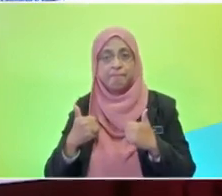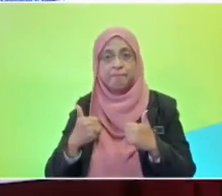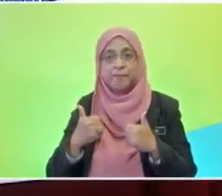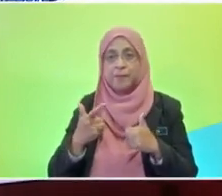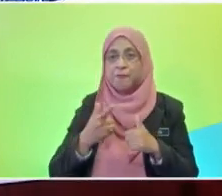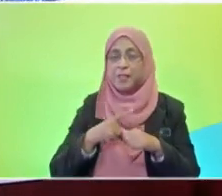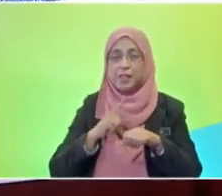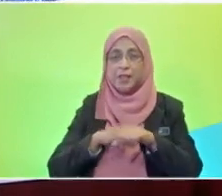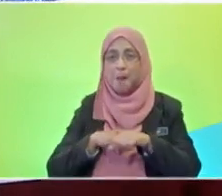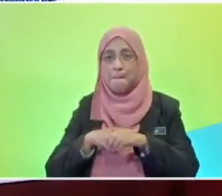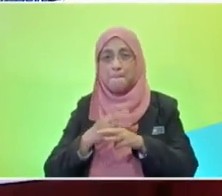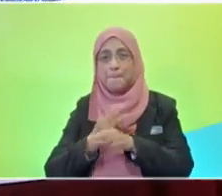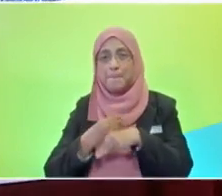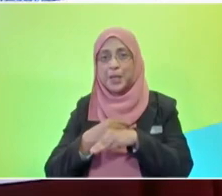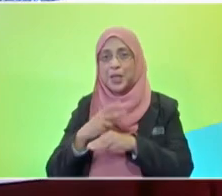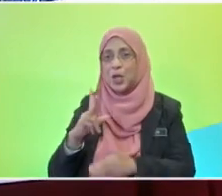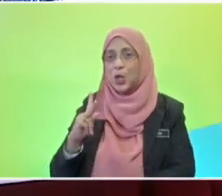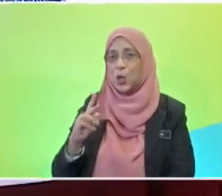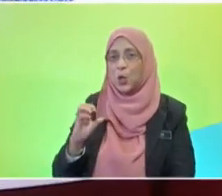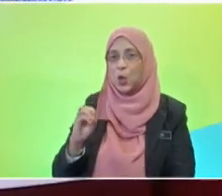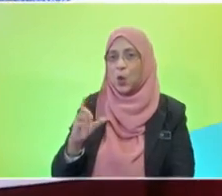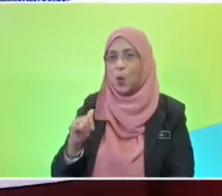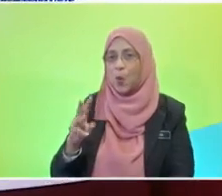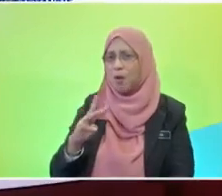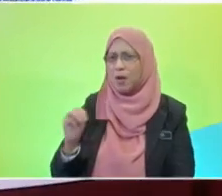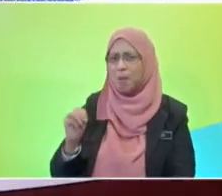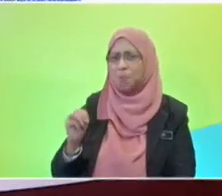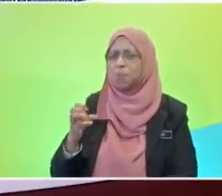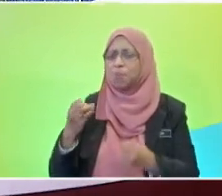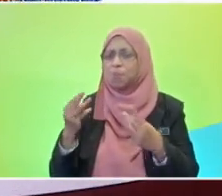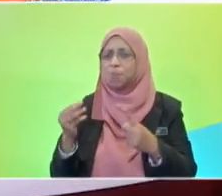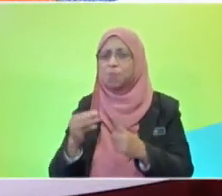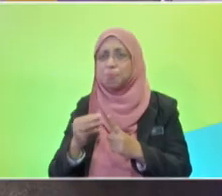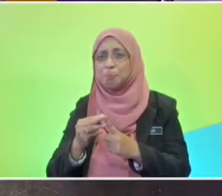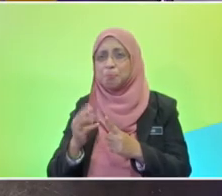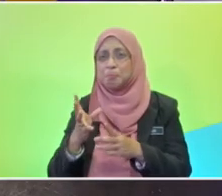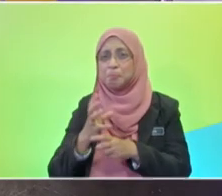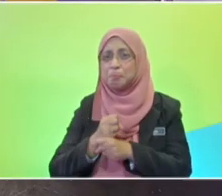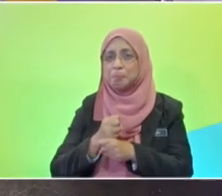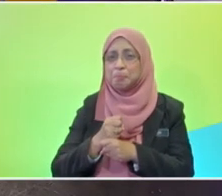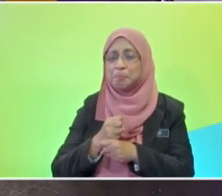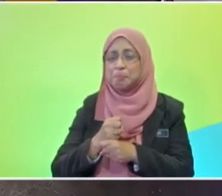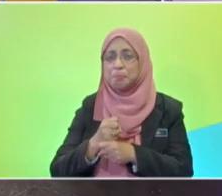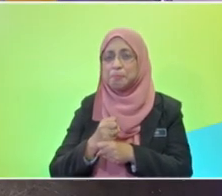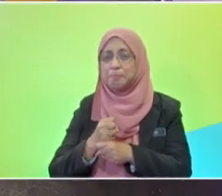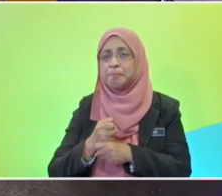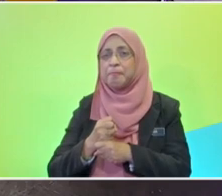time. How many marks would you give me? You know, what would you rate this out of 5 stars? For your first time, I'll give